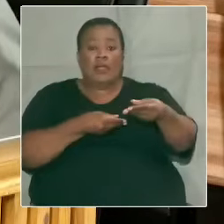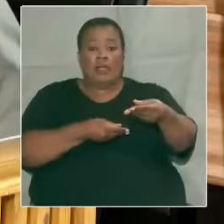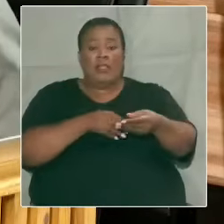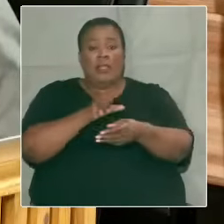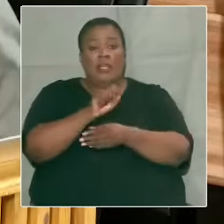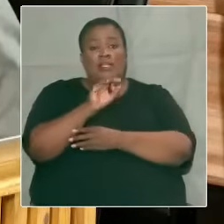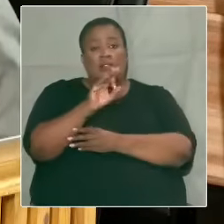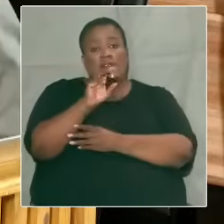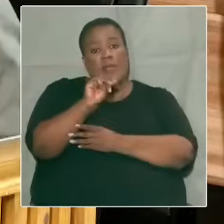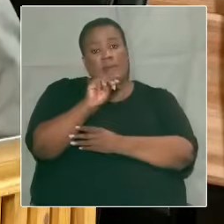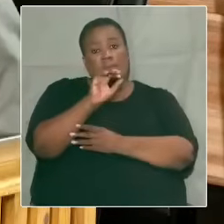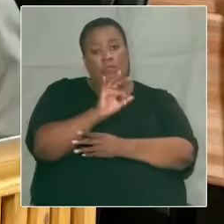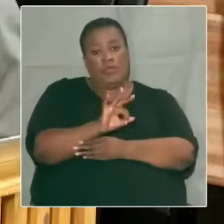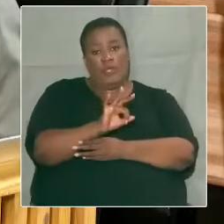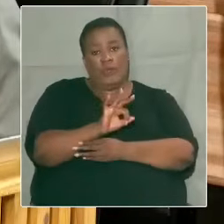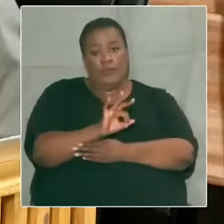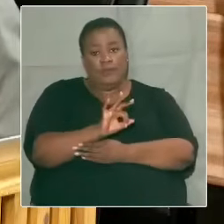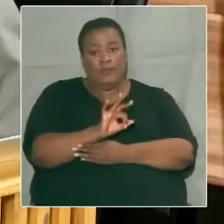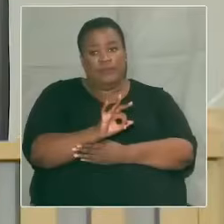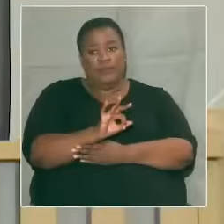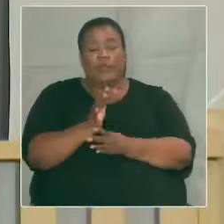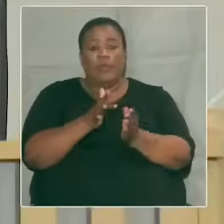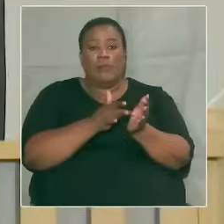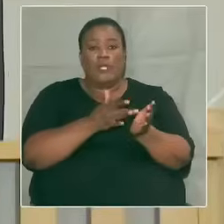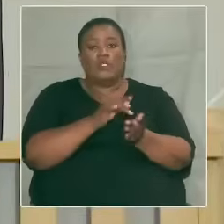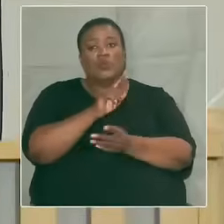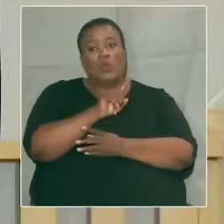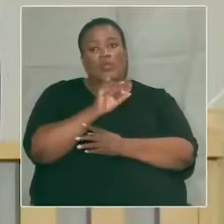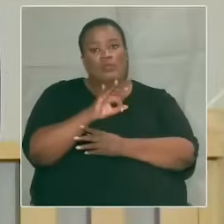on page 133.